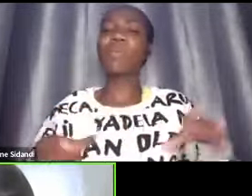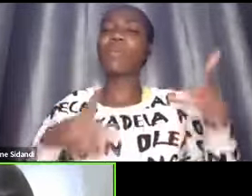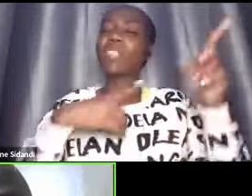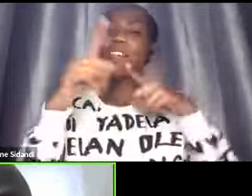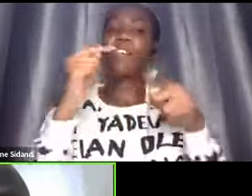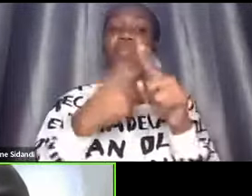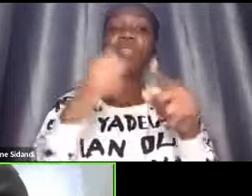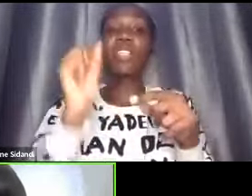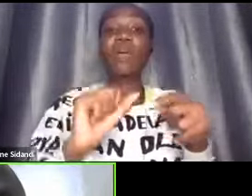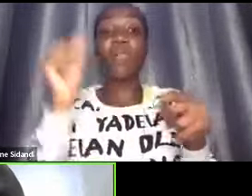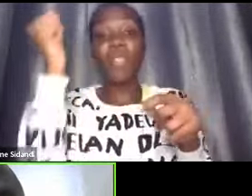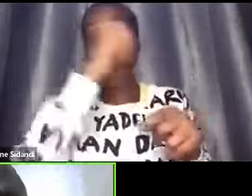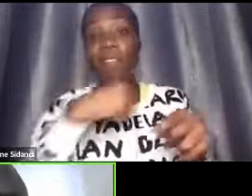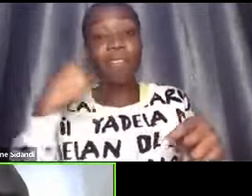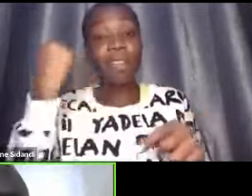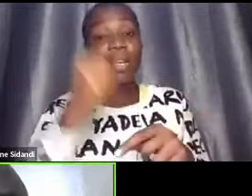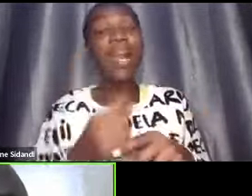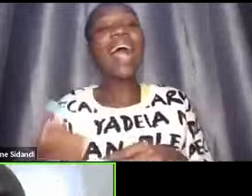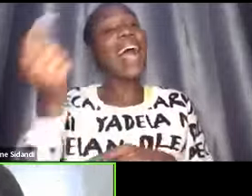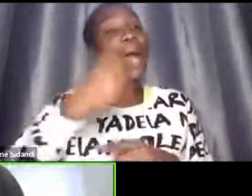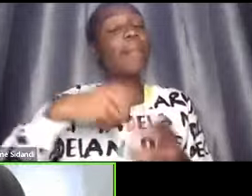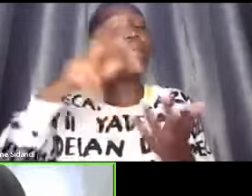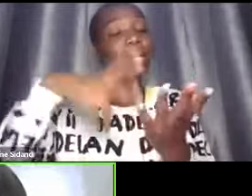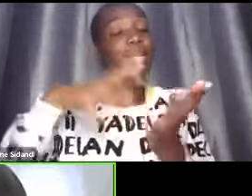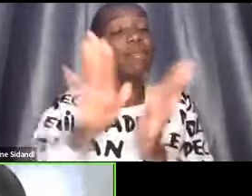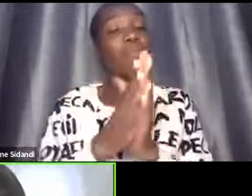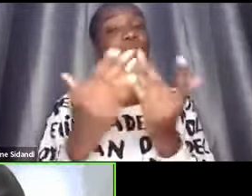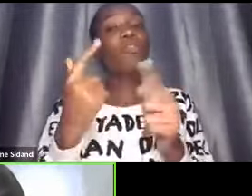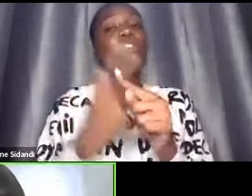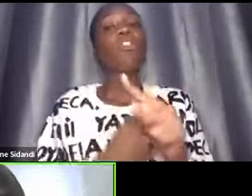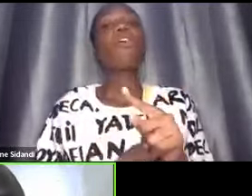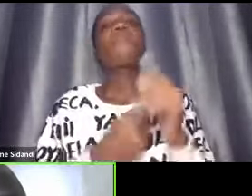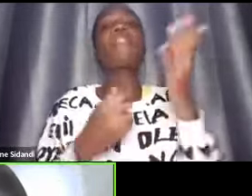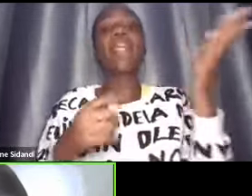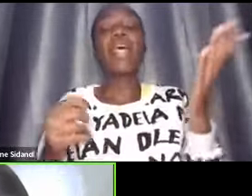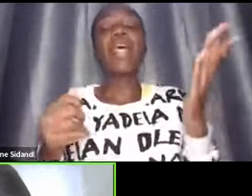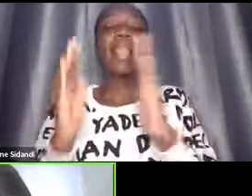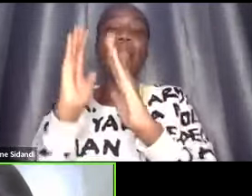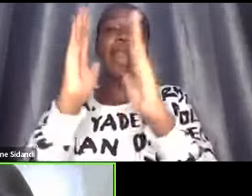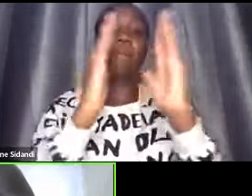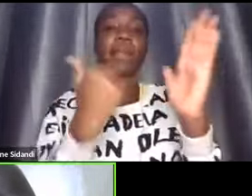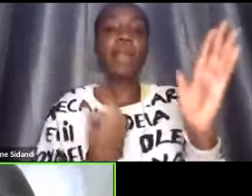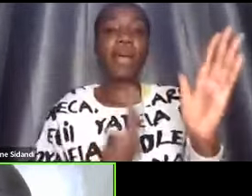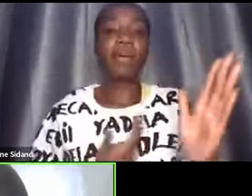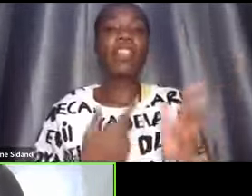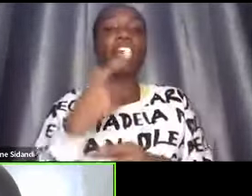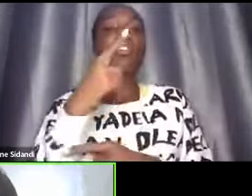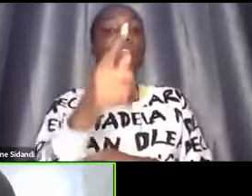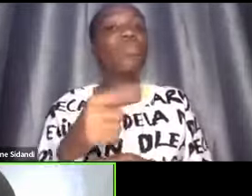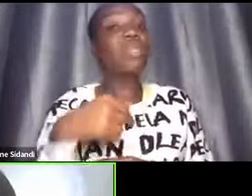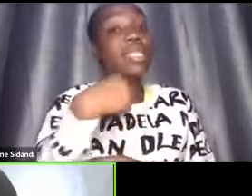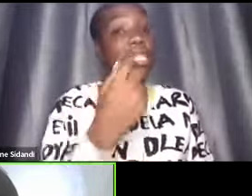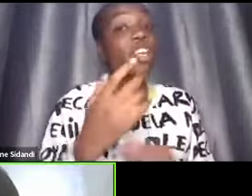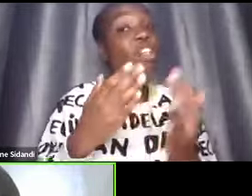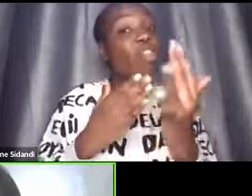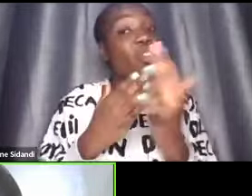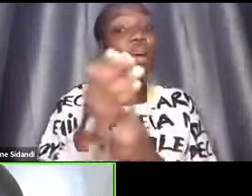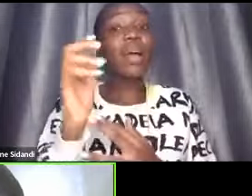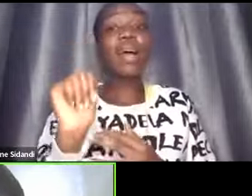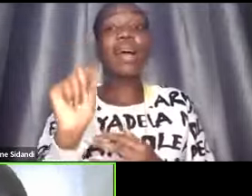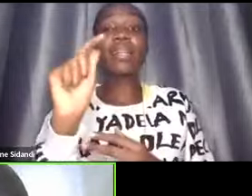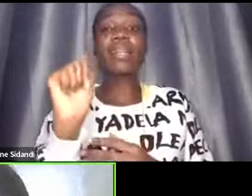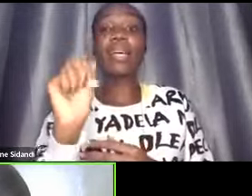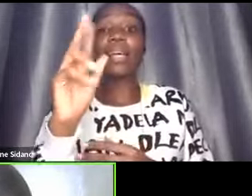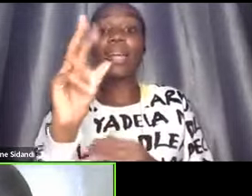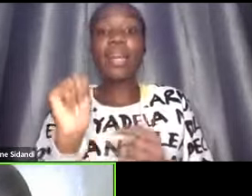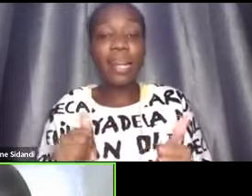to come and read books in our library. So all of you are welcome. Identify yourself through Adara, and then you will give you a free entry.